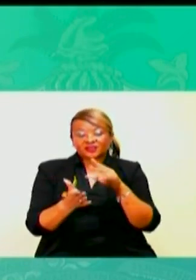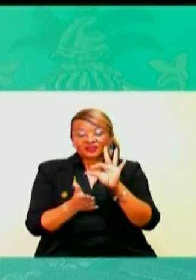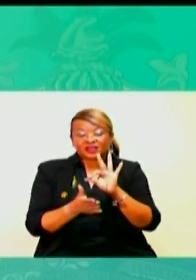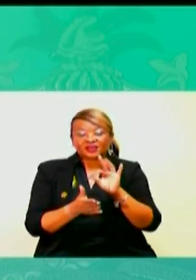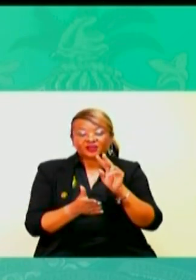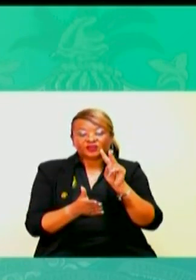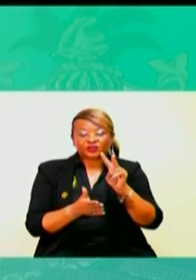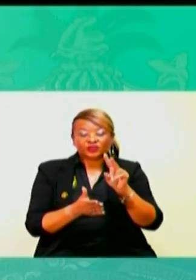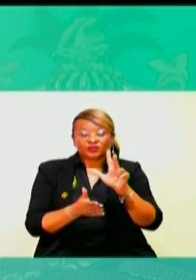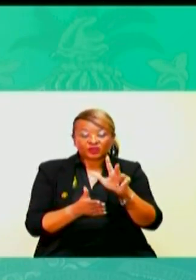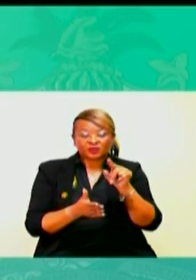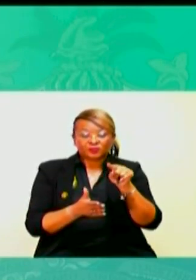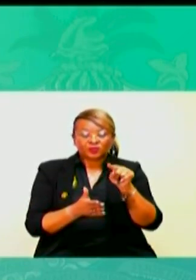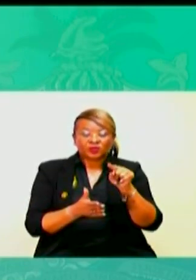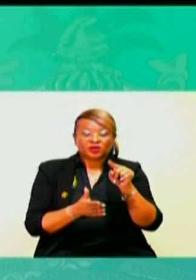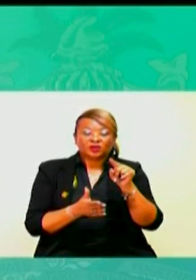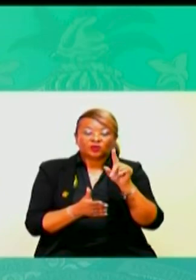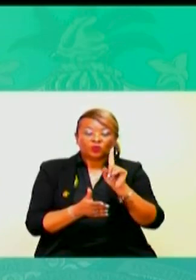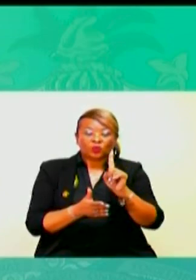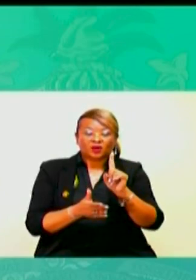93.19 acres of crown land.